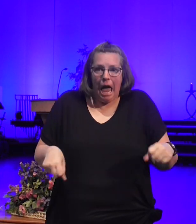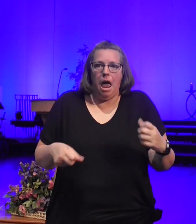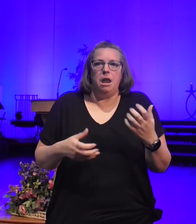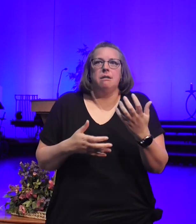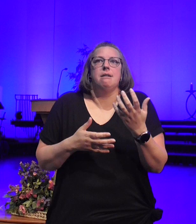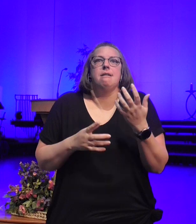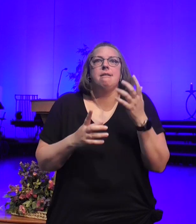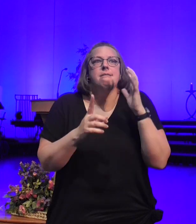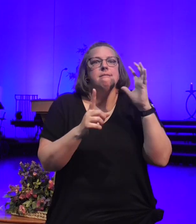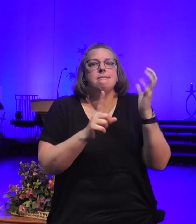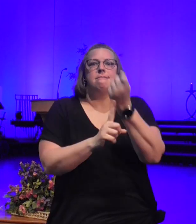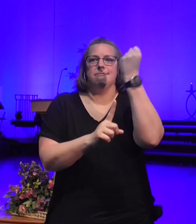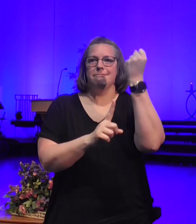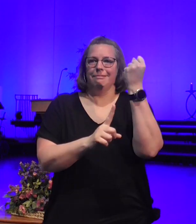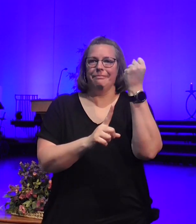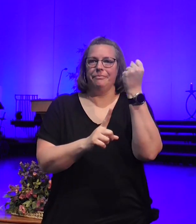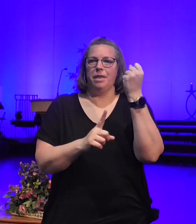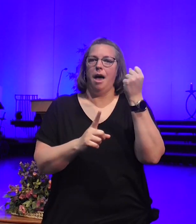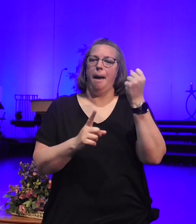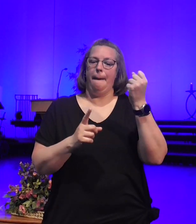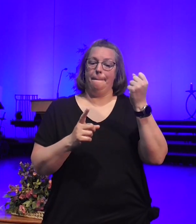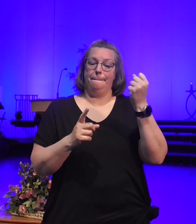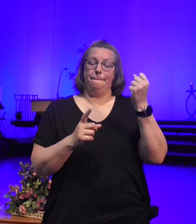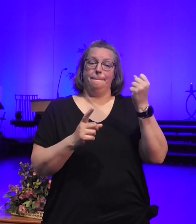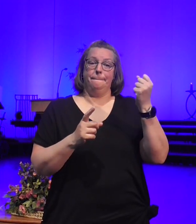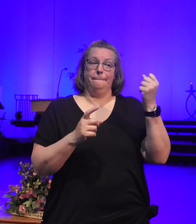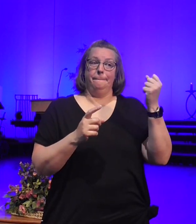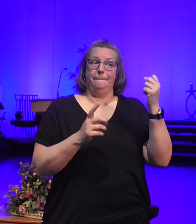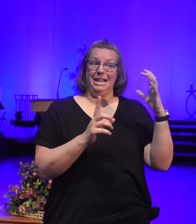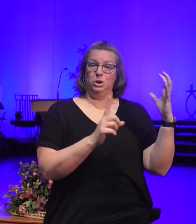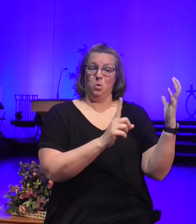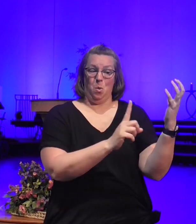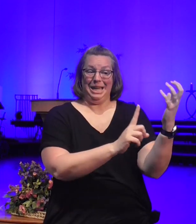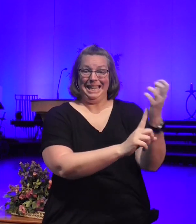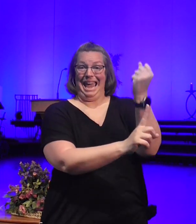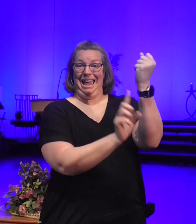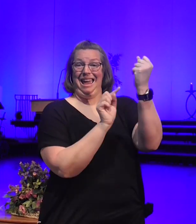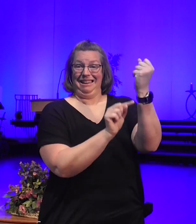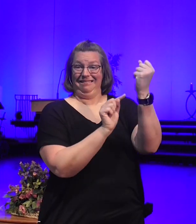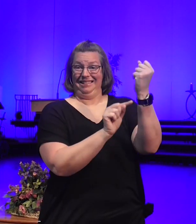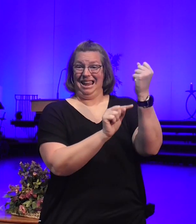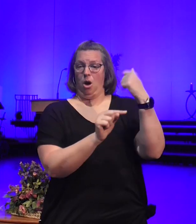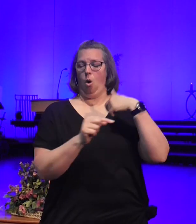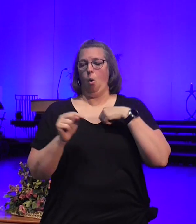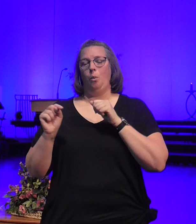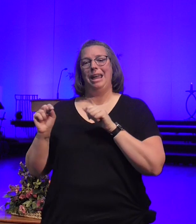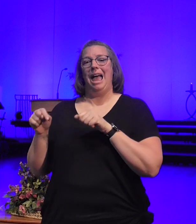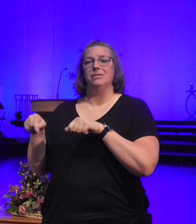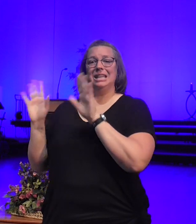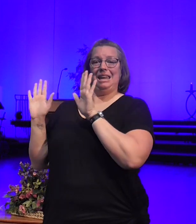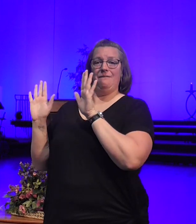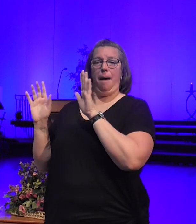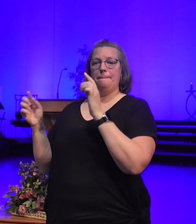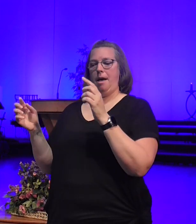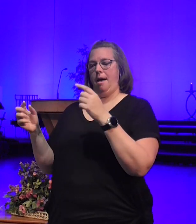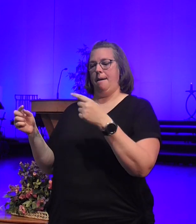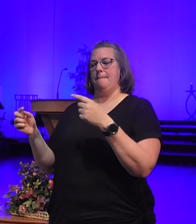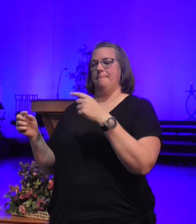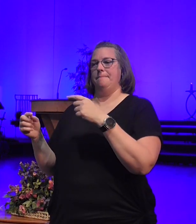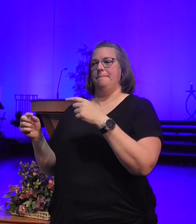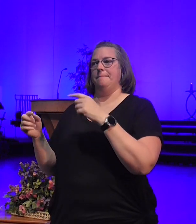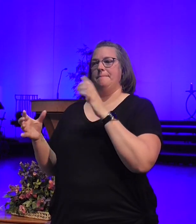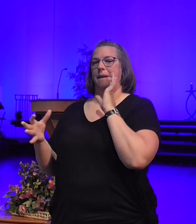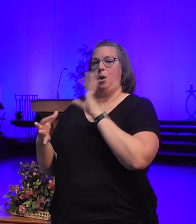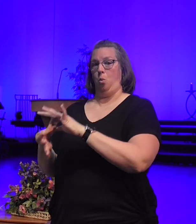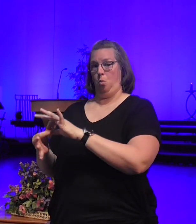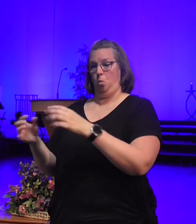have it, you got to give up your woundology. You got to give up your stories about they didn't love me, they didn't accept me, because